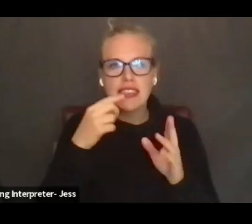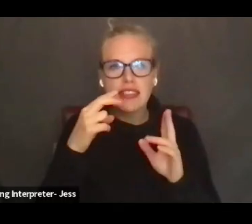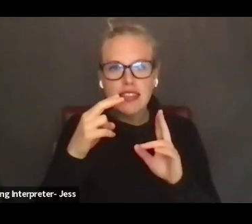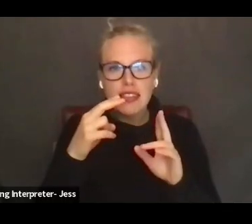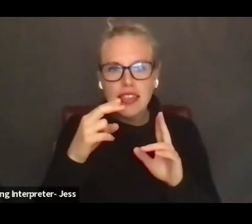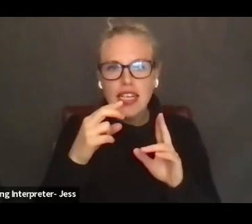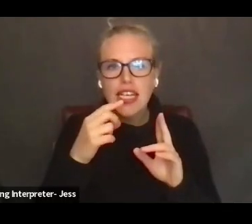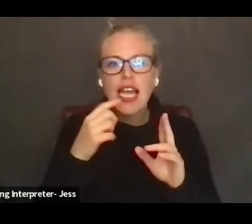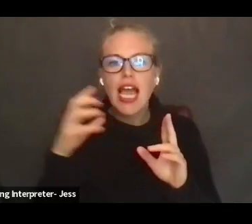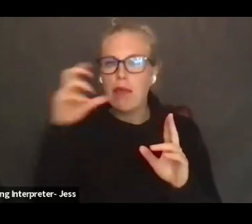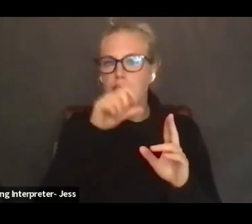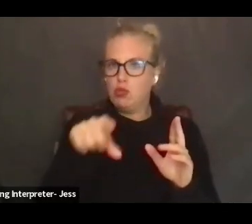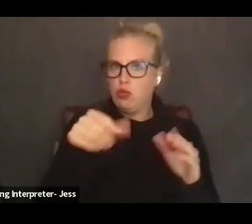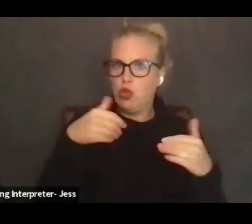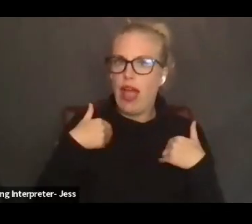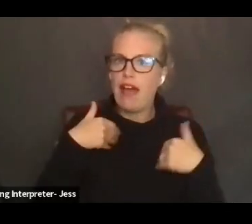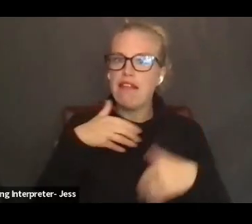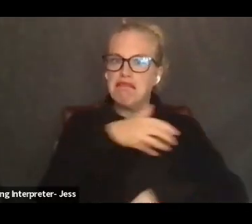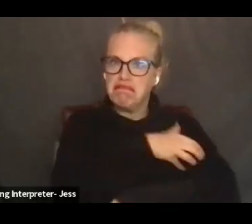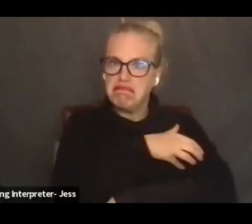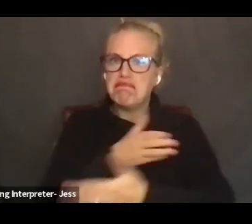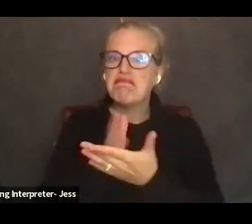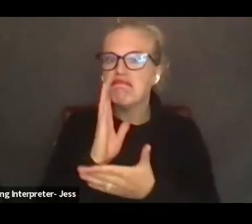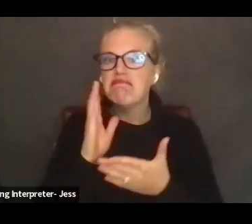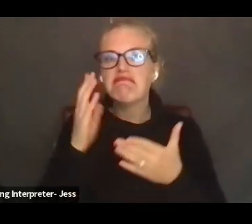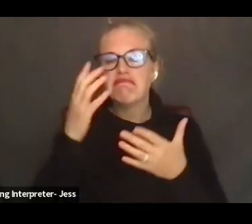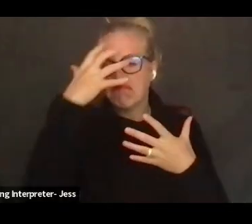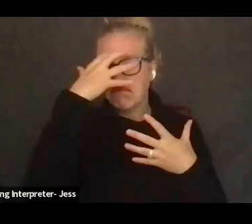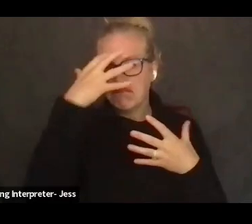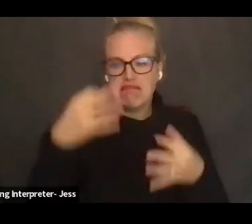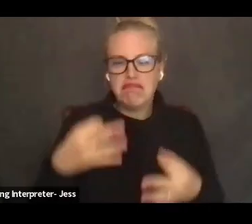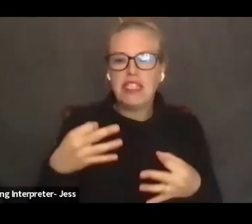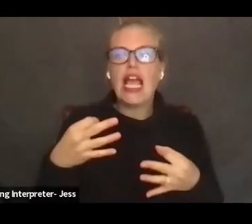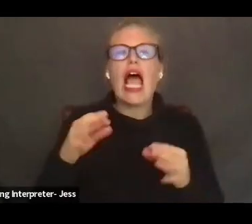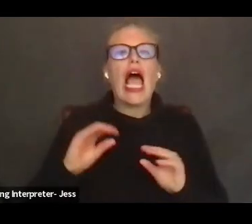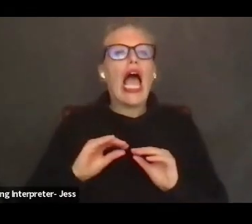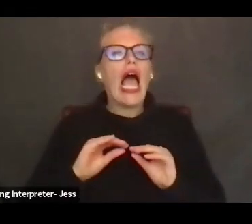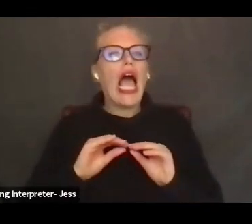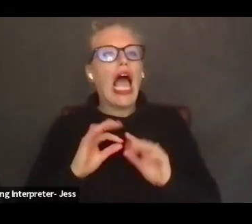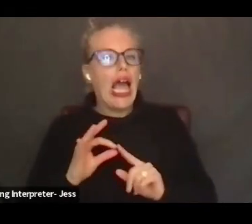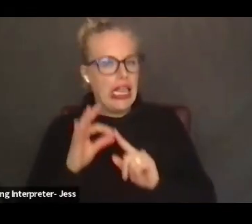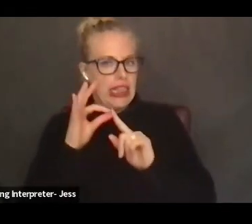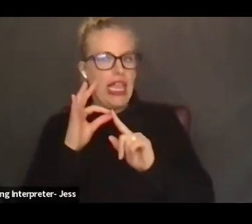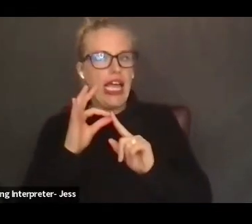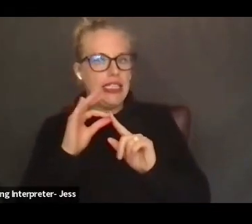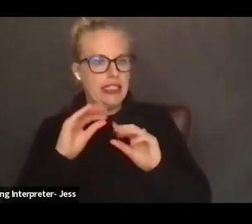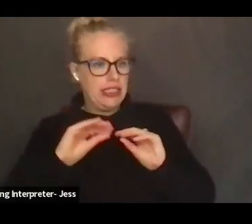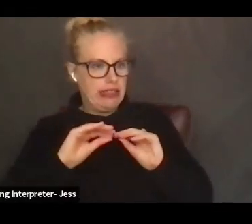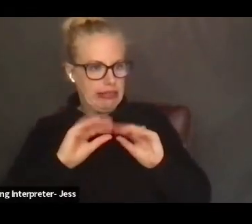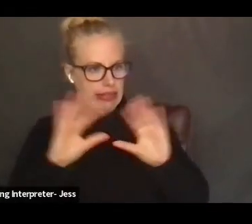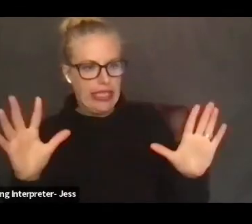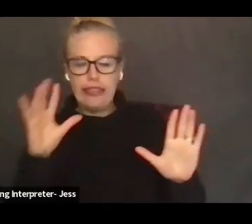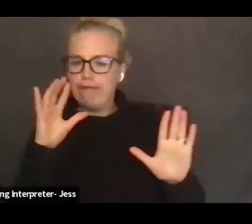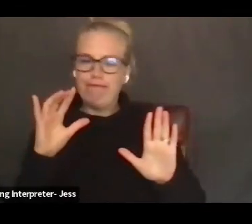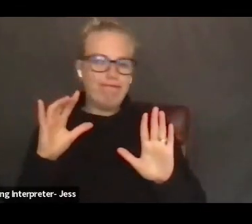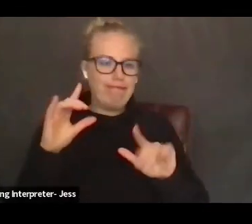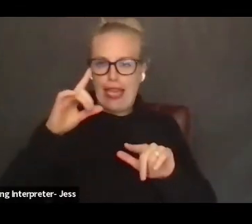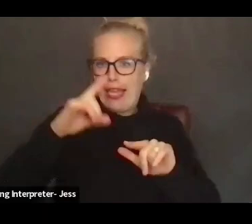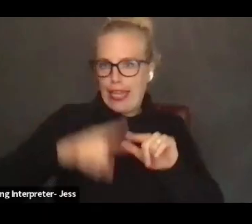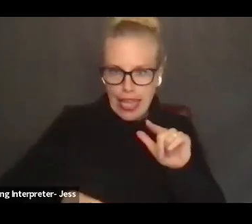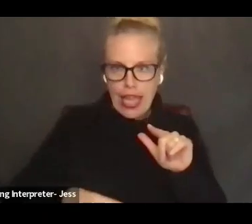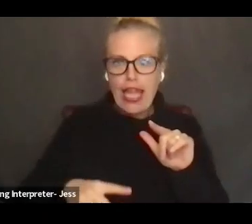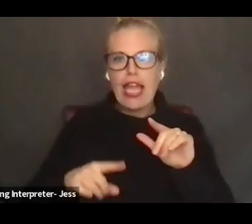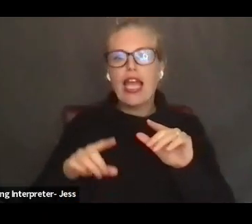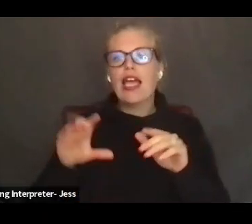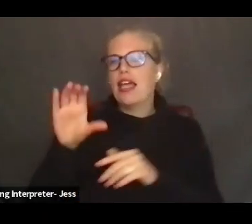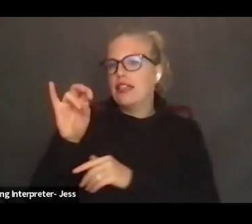it presumes you have capacity unless there's clear and convincing evidence that you don't have capacity. And that's the highest standard of proof that we have in civil